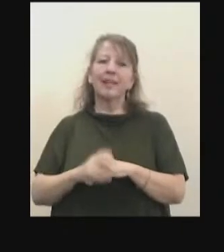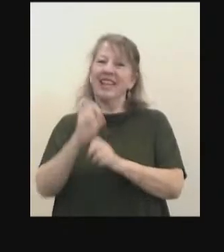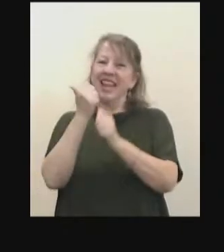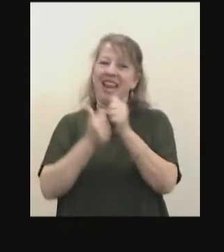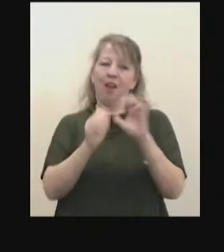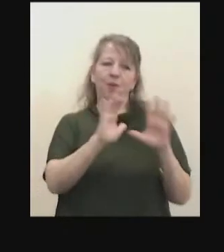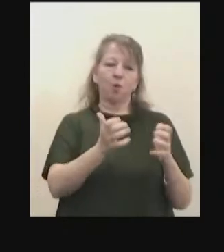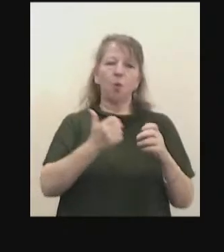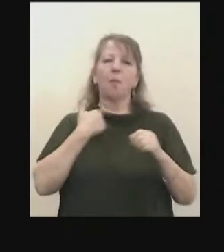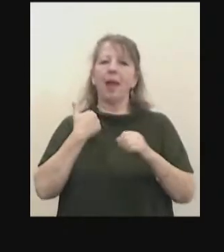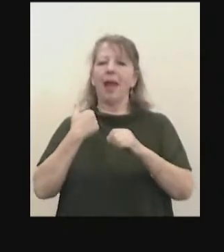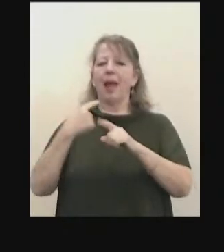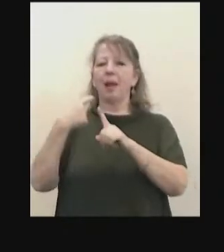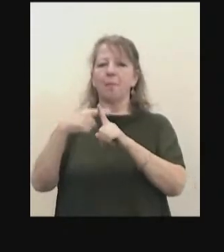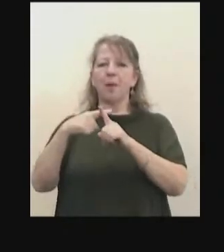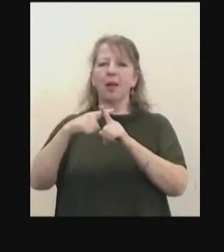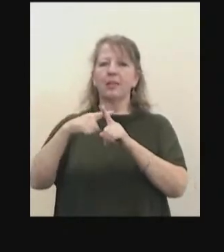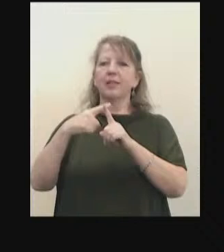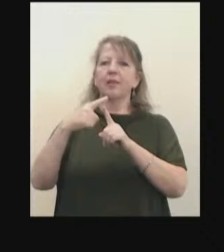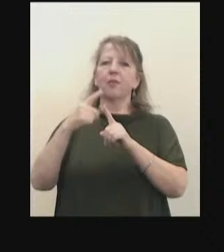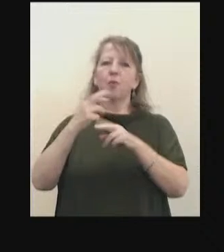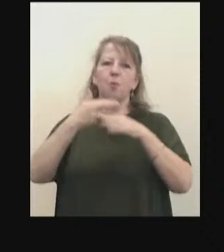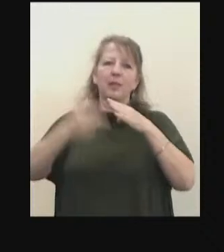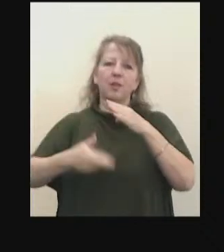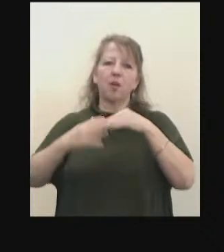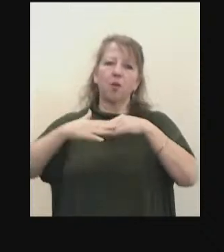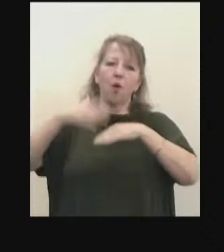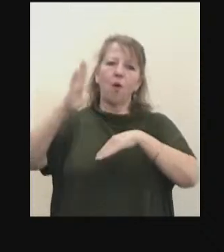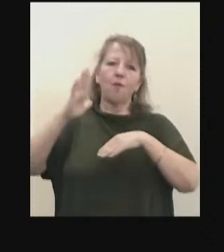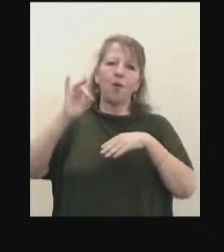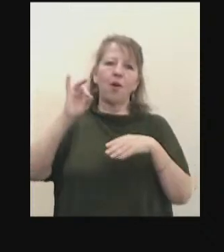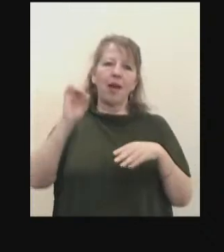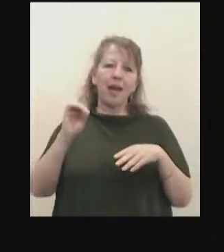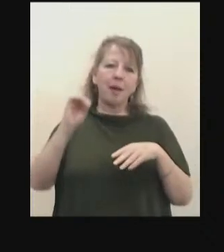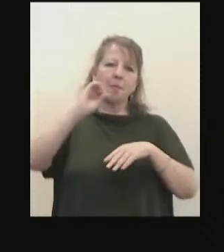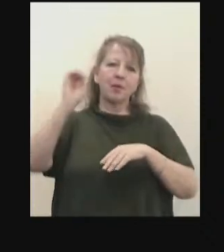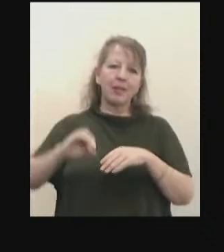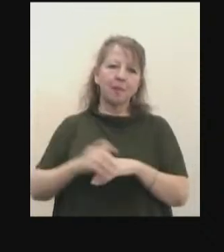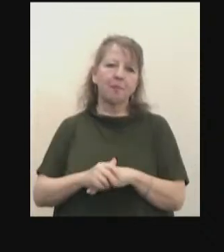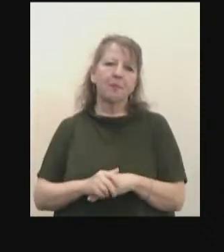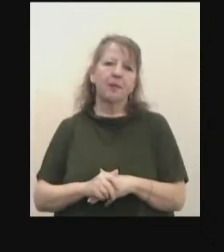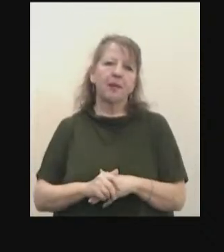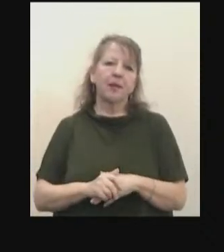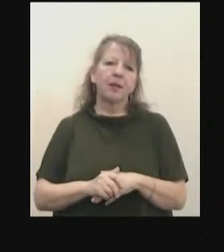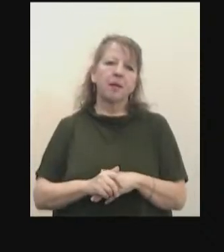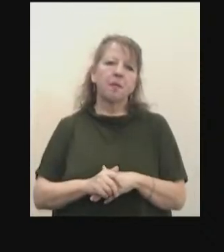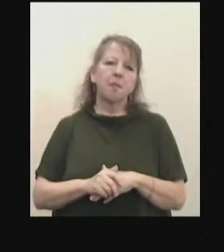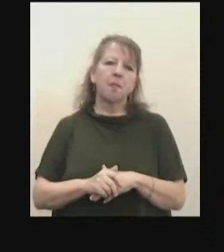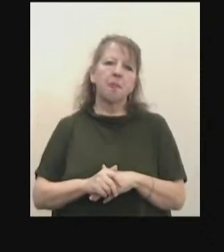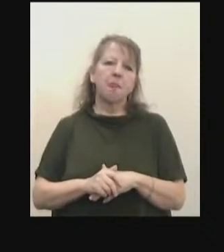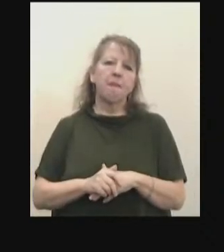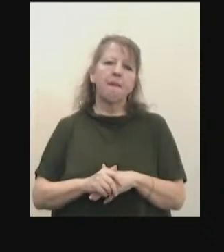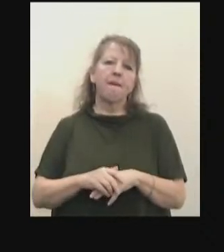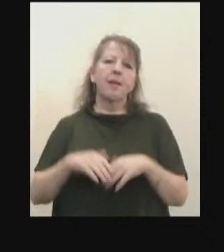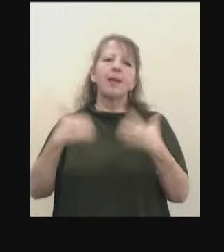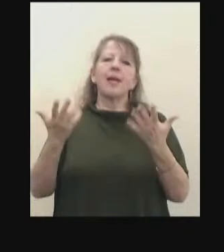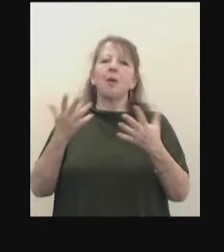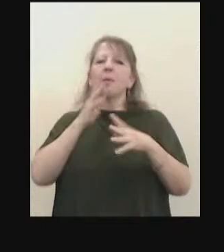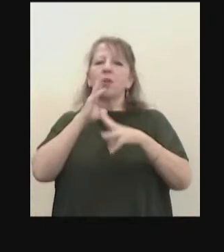positivity rate over 8%, except for those in the 80-plus age category. And when it came to the total raw number of